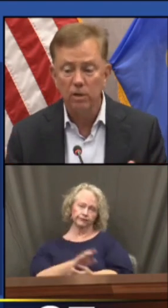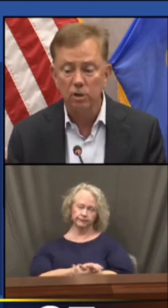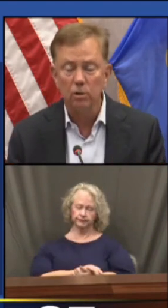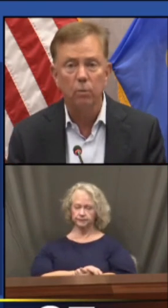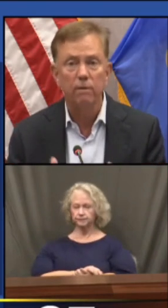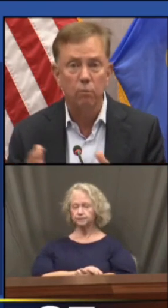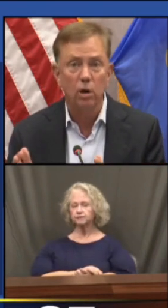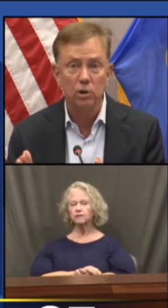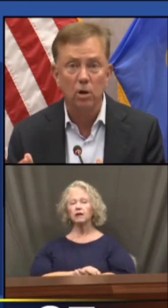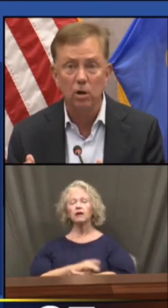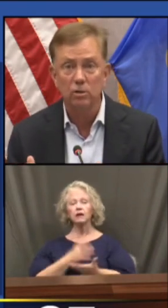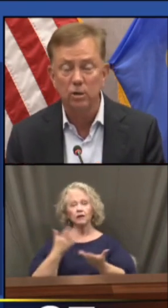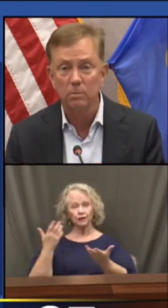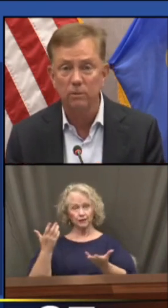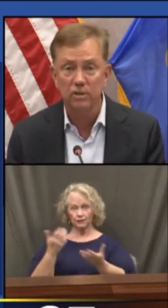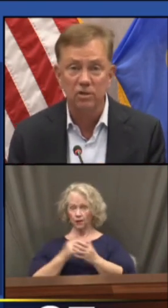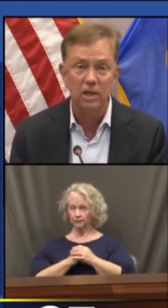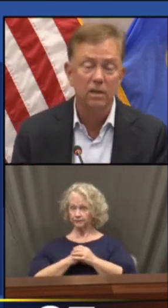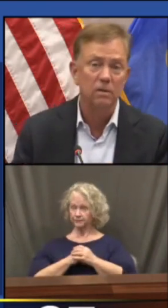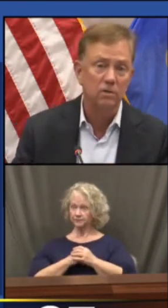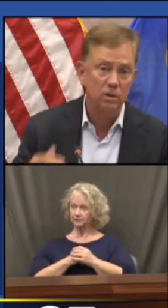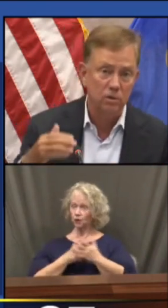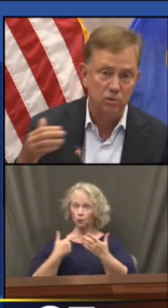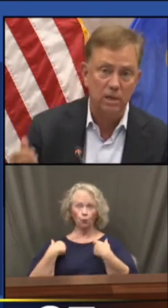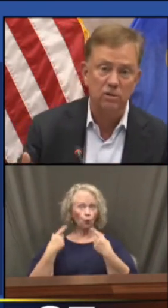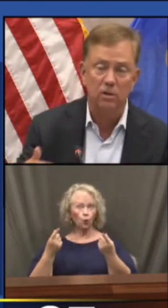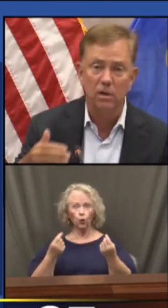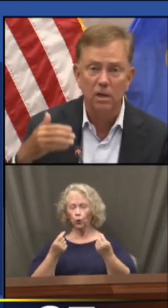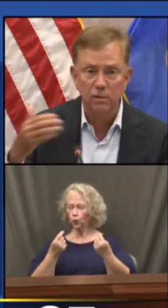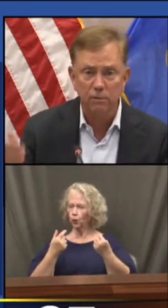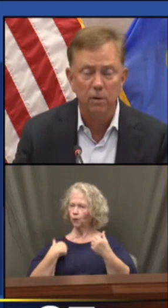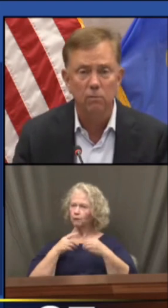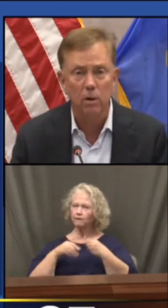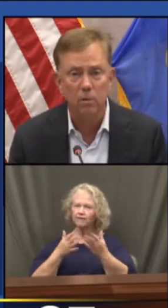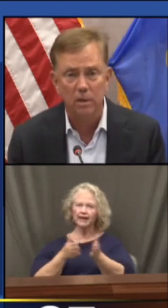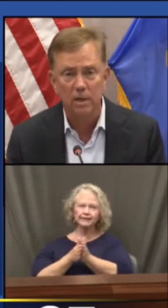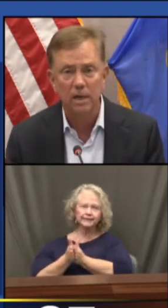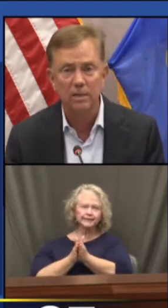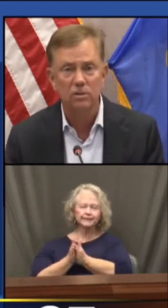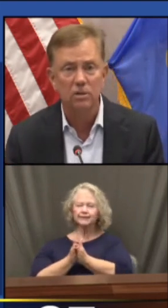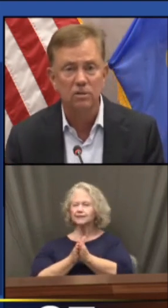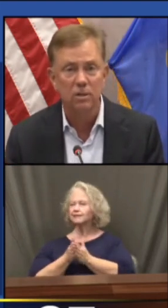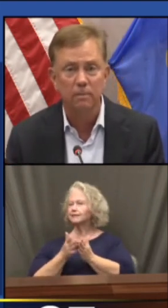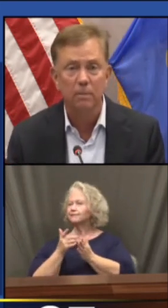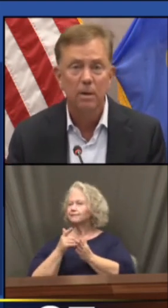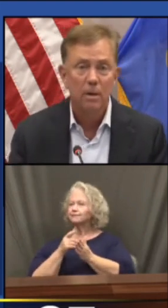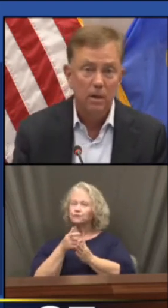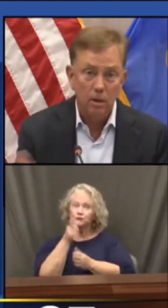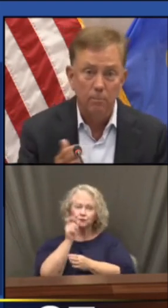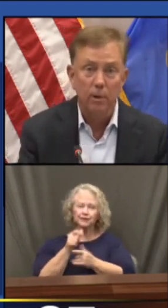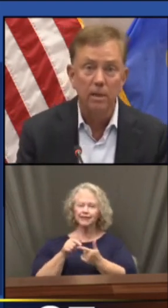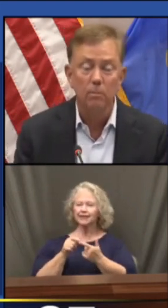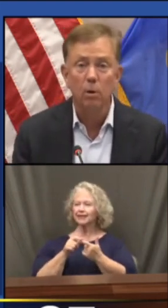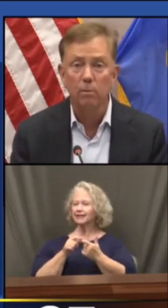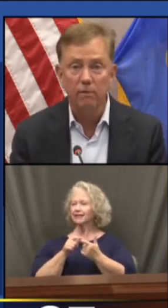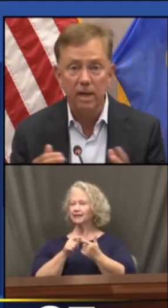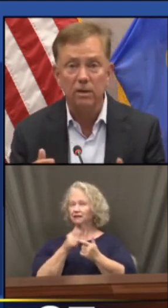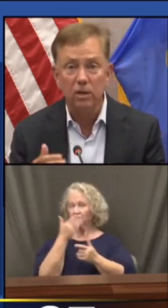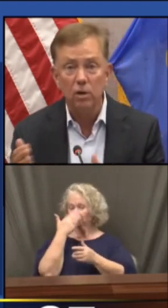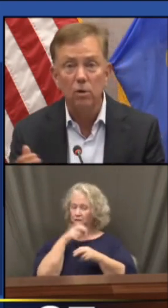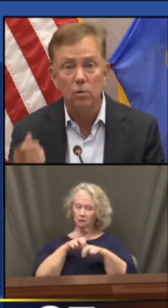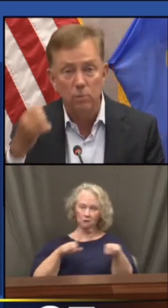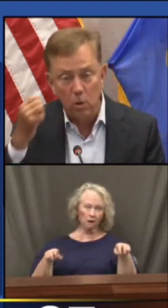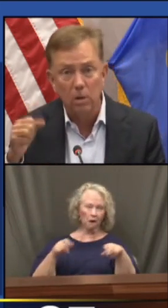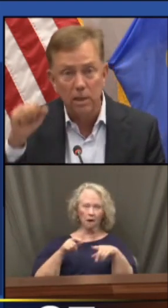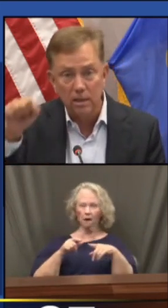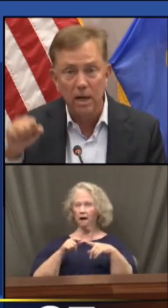are we going to do? We've worked hard in terms of incentives, drinks on us, front row at the concerts, bring the mobile van